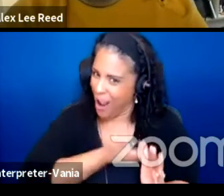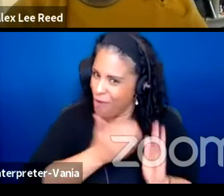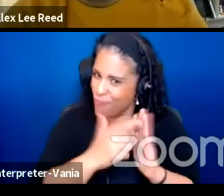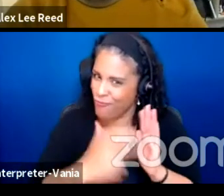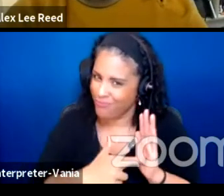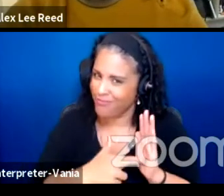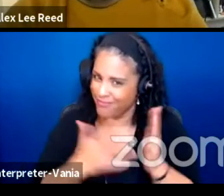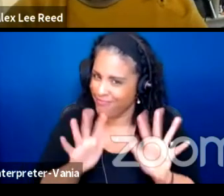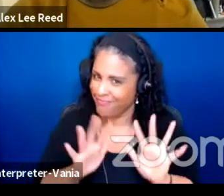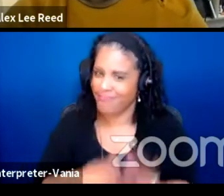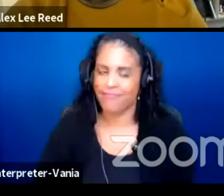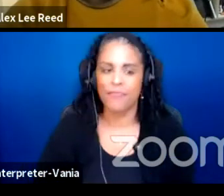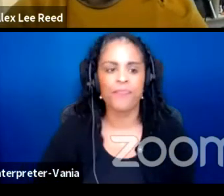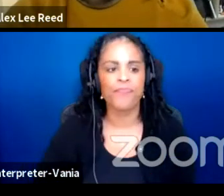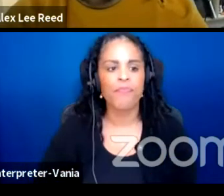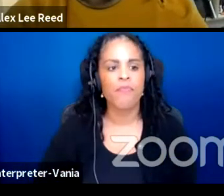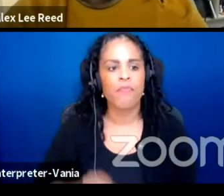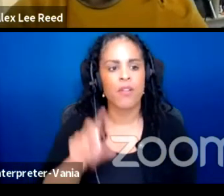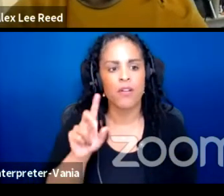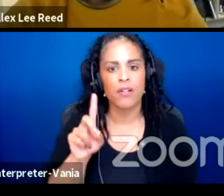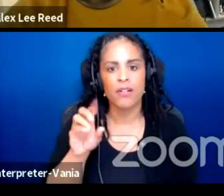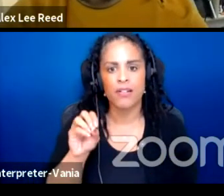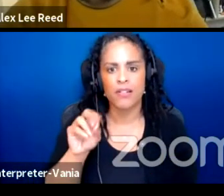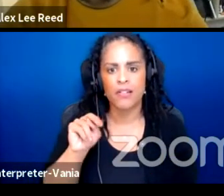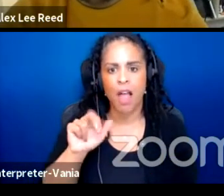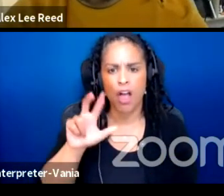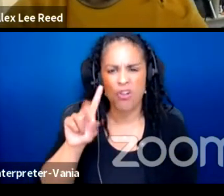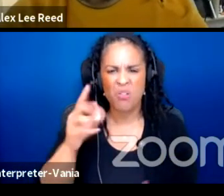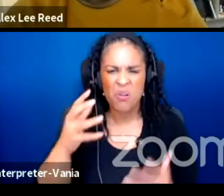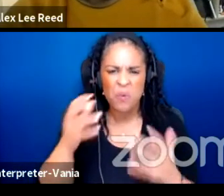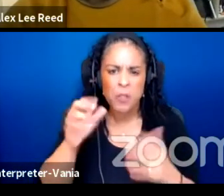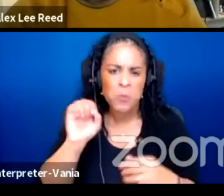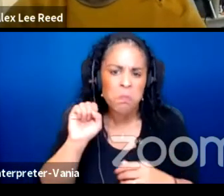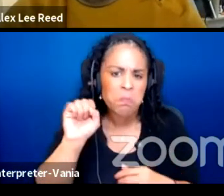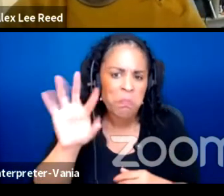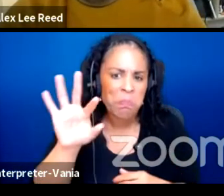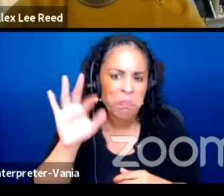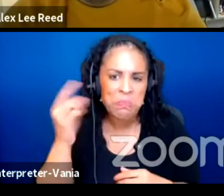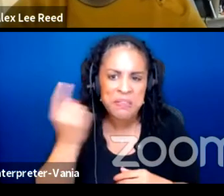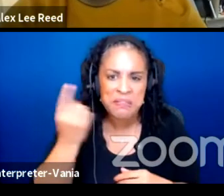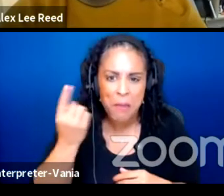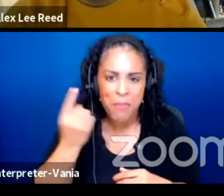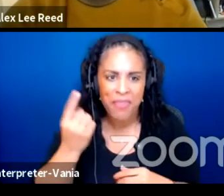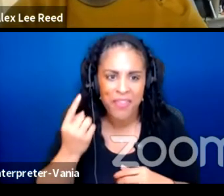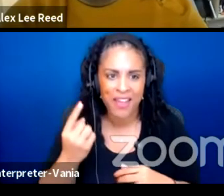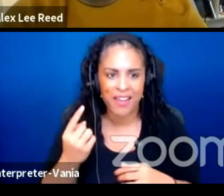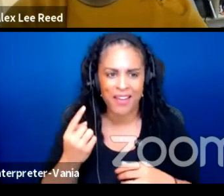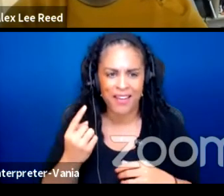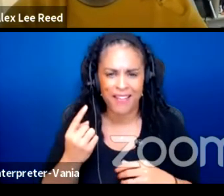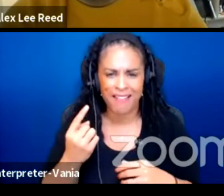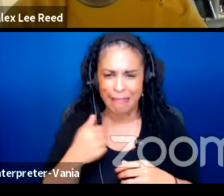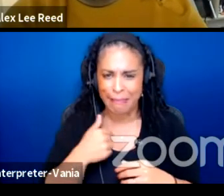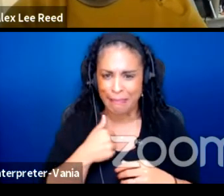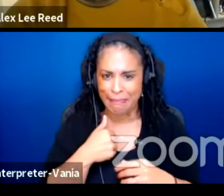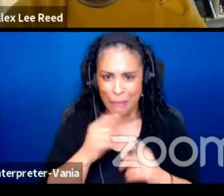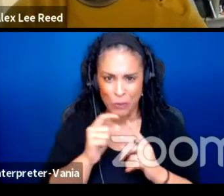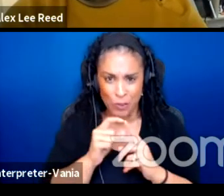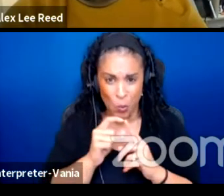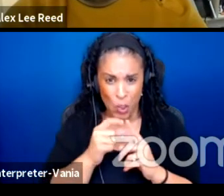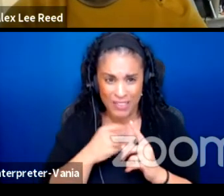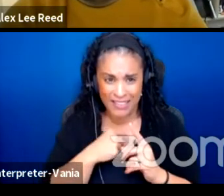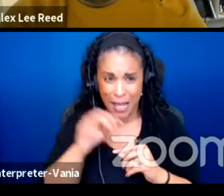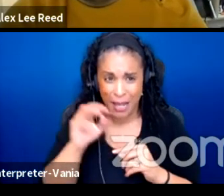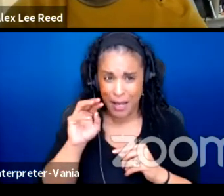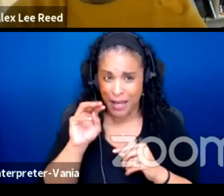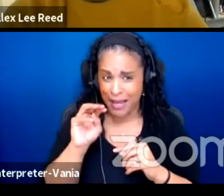I just want to throw something in here. It may be a little, what's the word? I'm looking for metaphysical